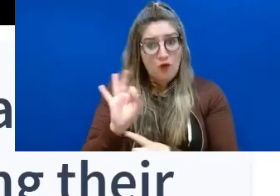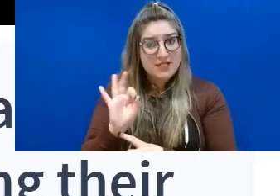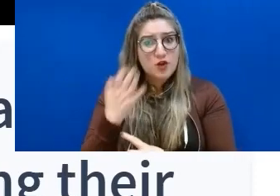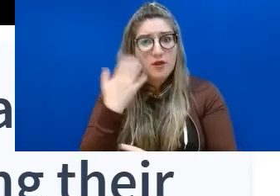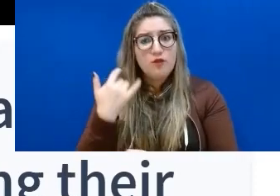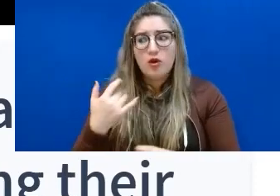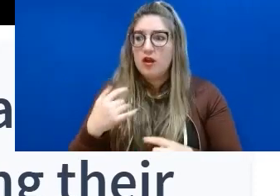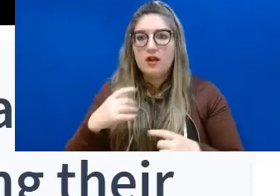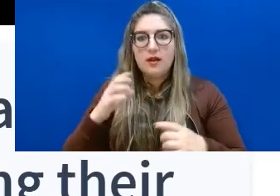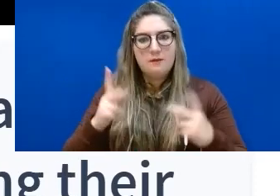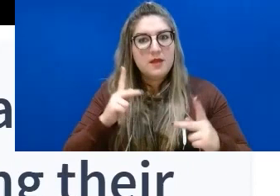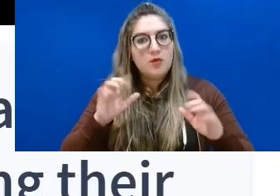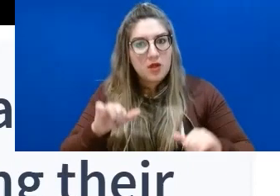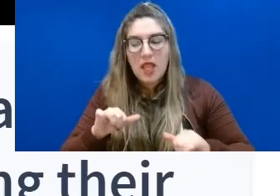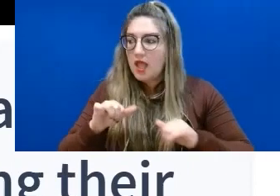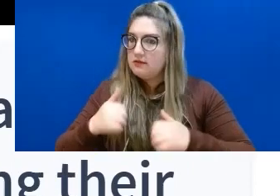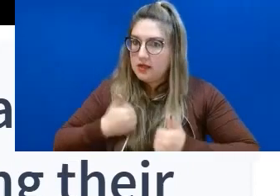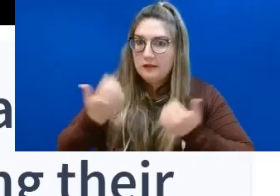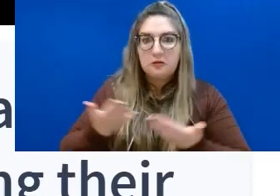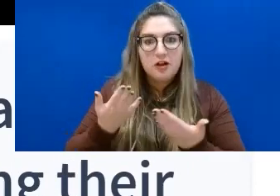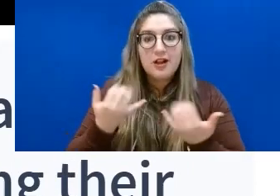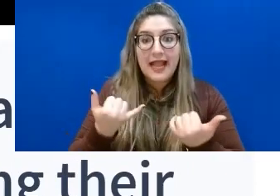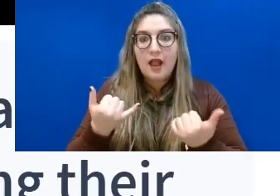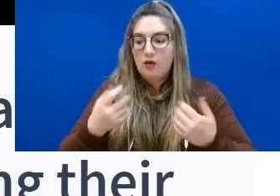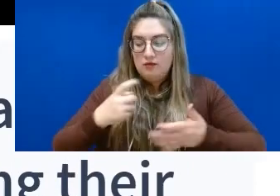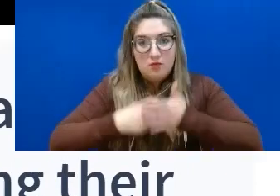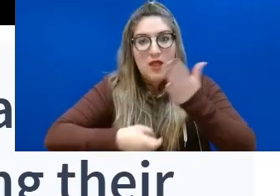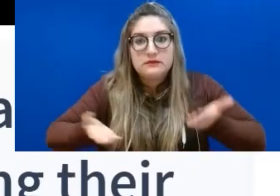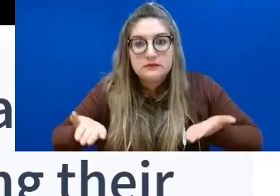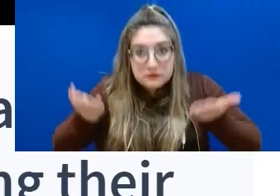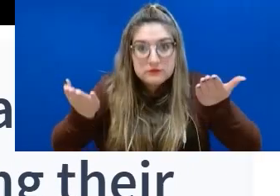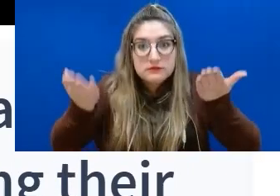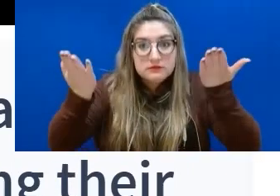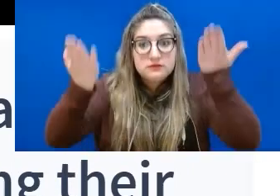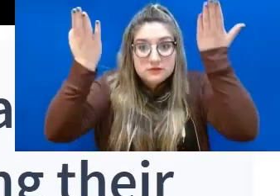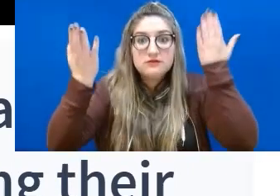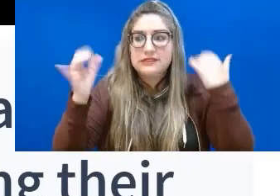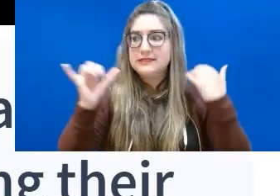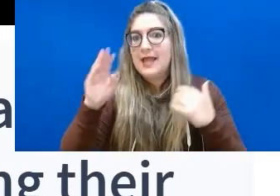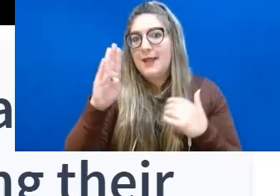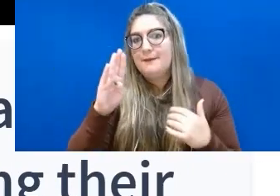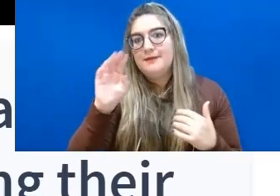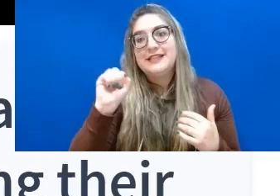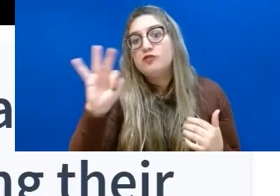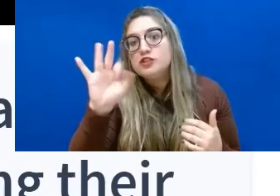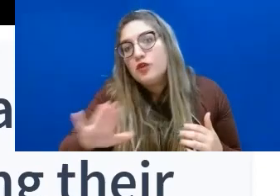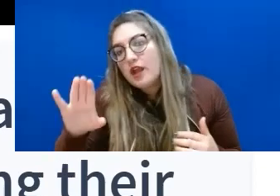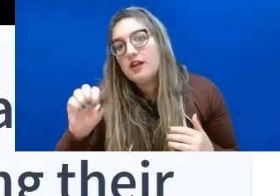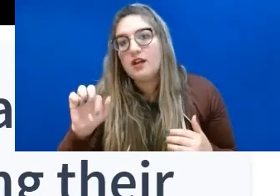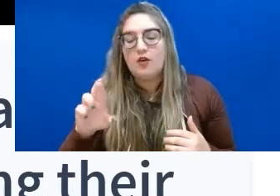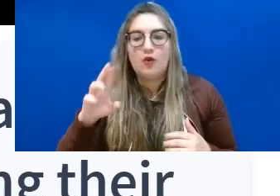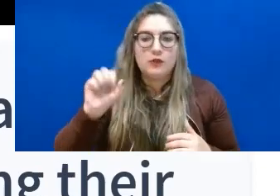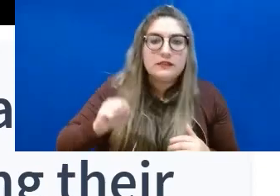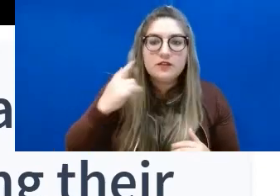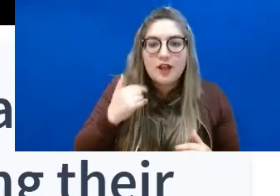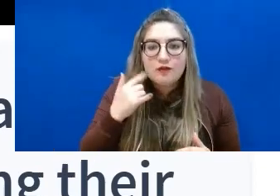now becoming a place that's no longer affordable, like the Bay Area and Southern California, right? And even with that, we sit down with students and they're saying like, well, what is